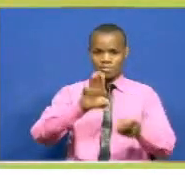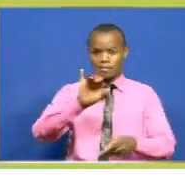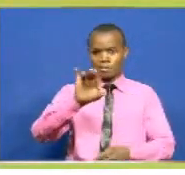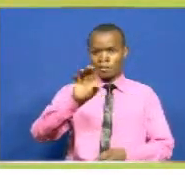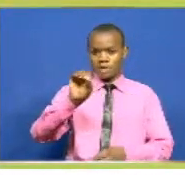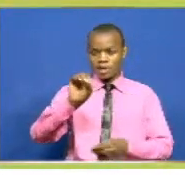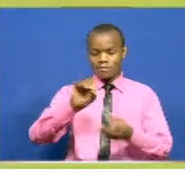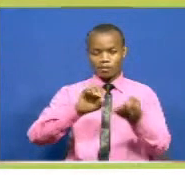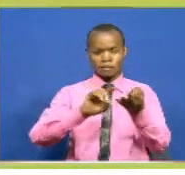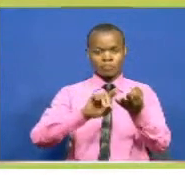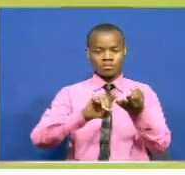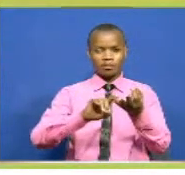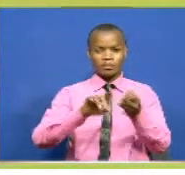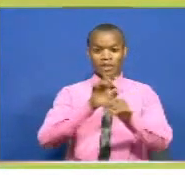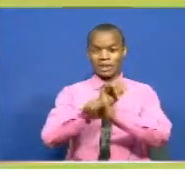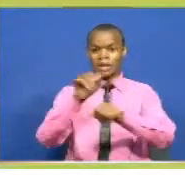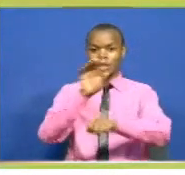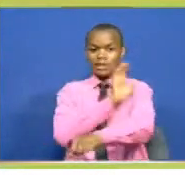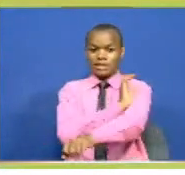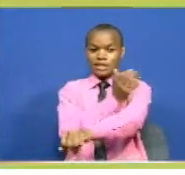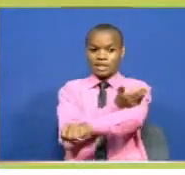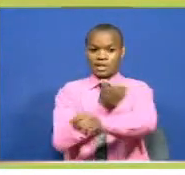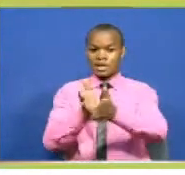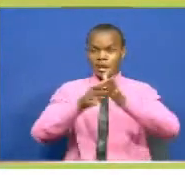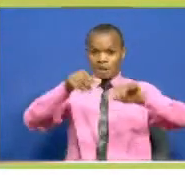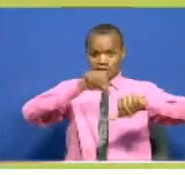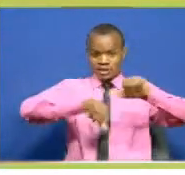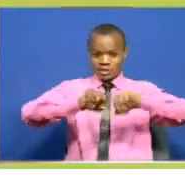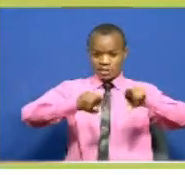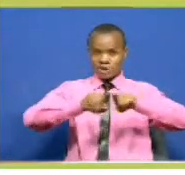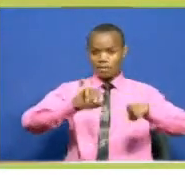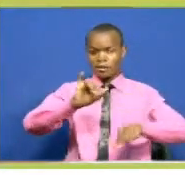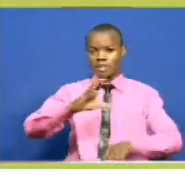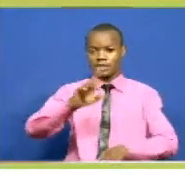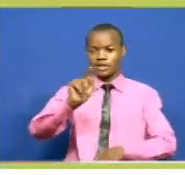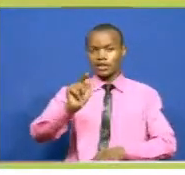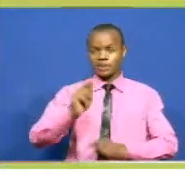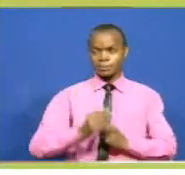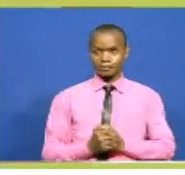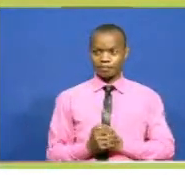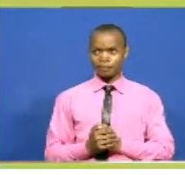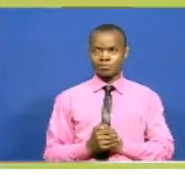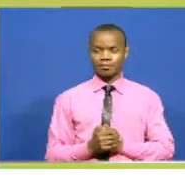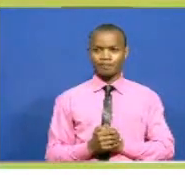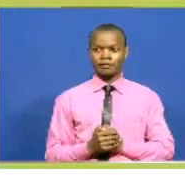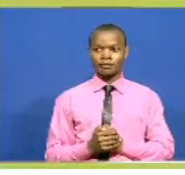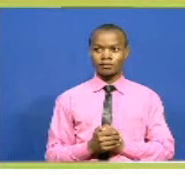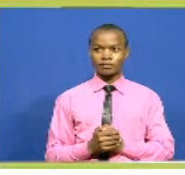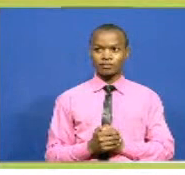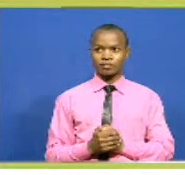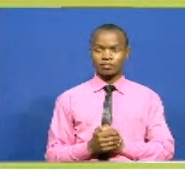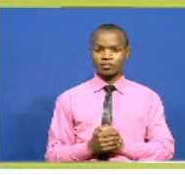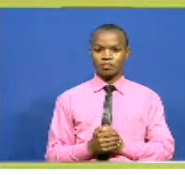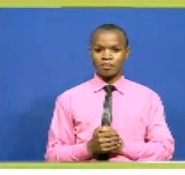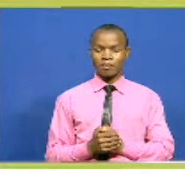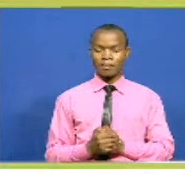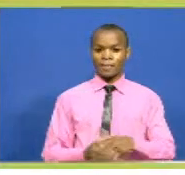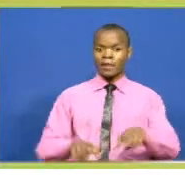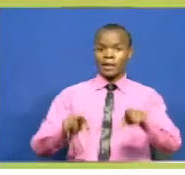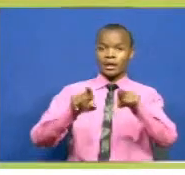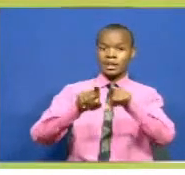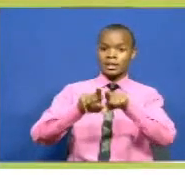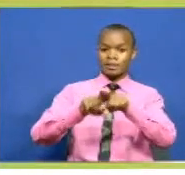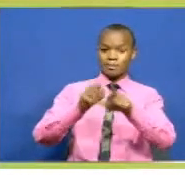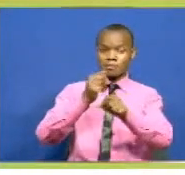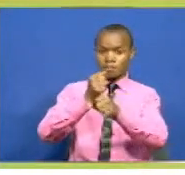energies, cognitive science, stem cell, and ICT. Also, as a result of the implementation of